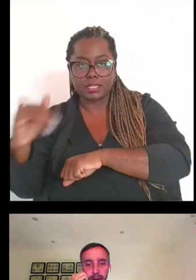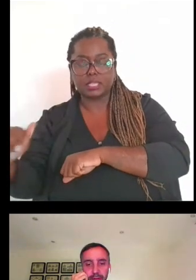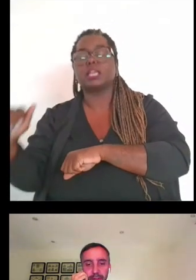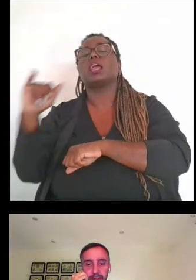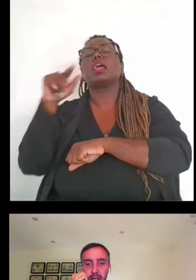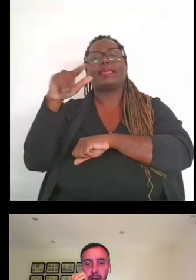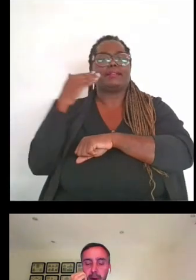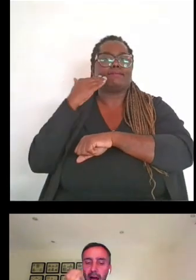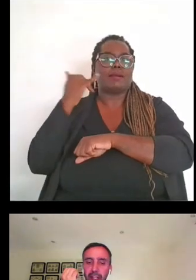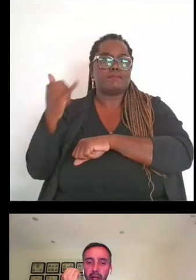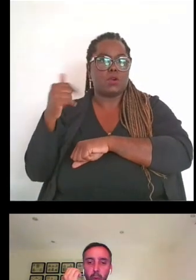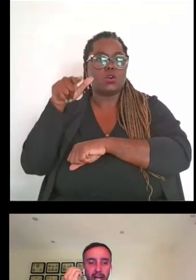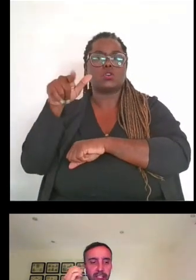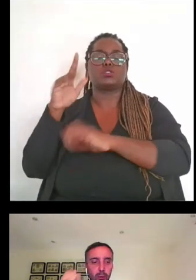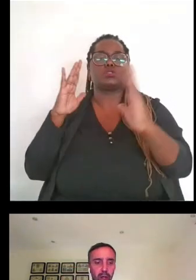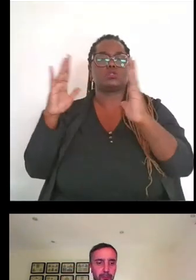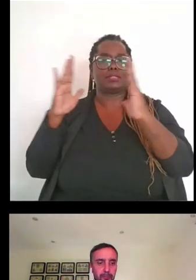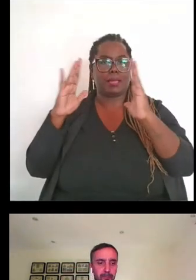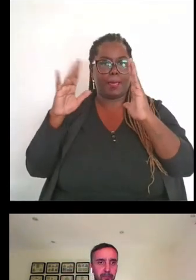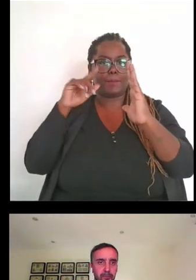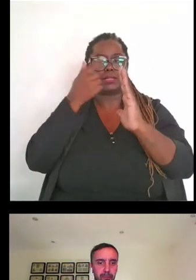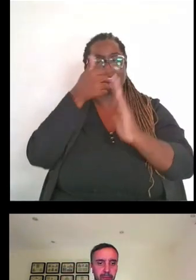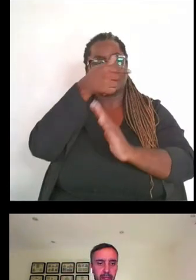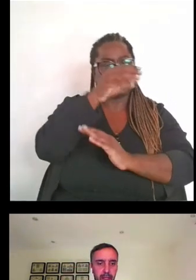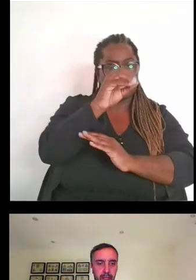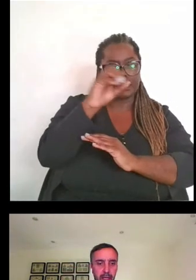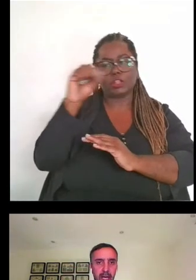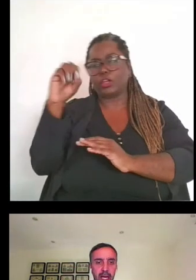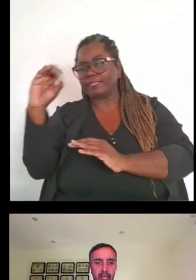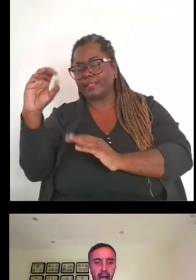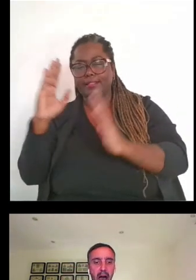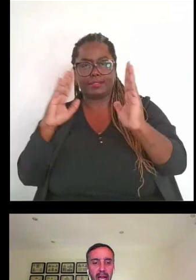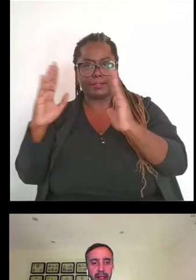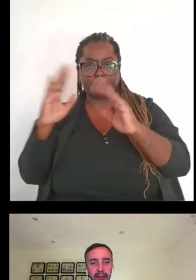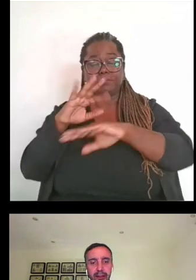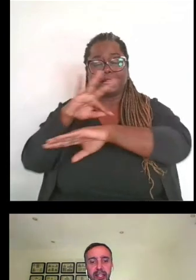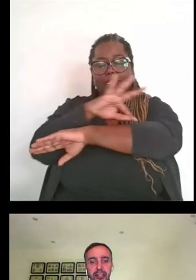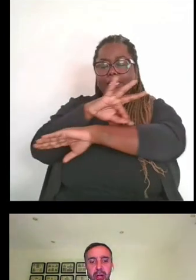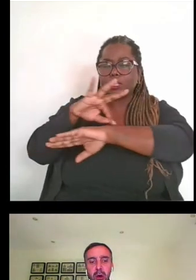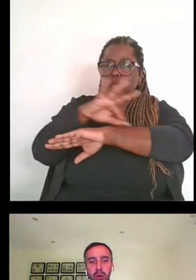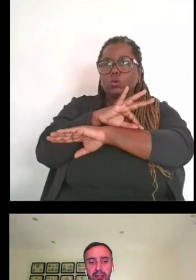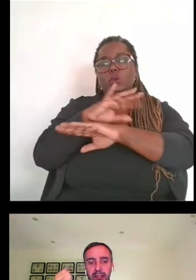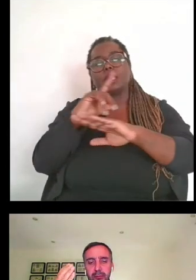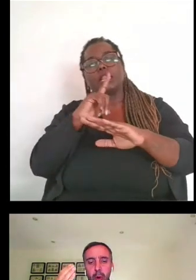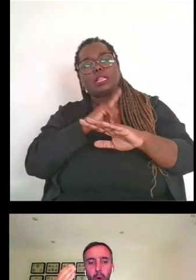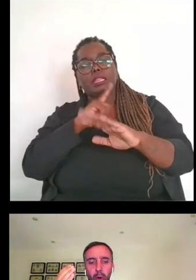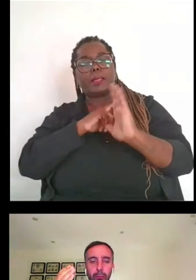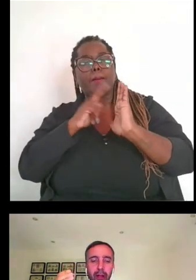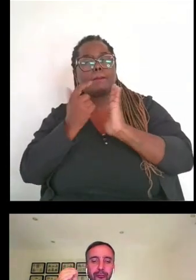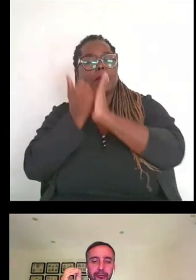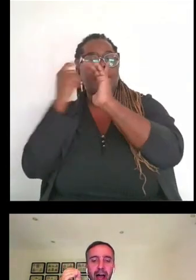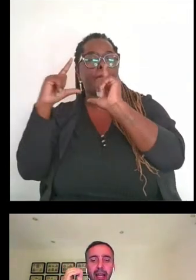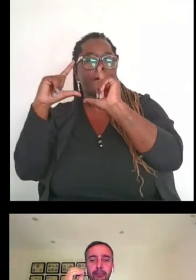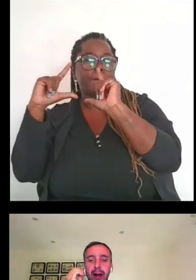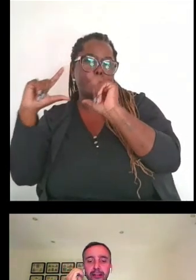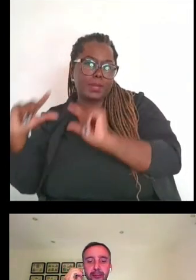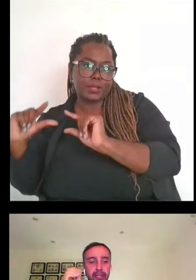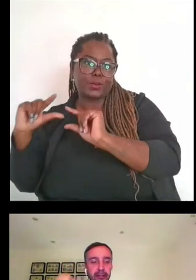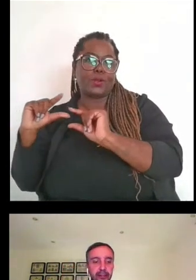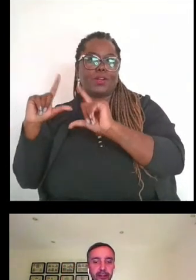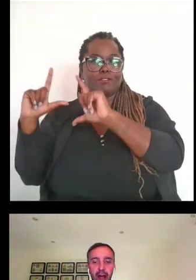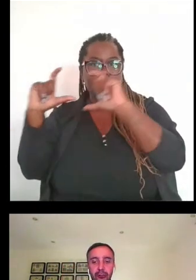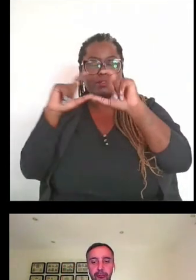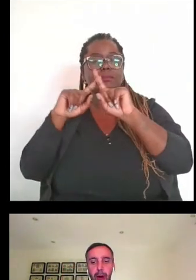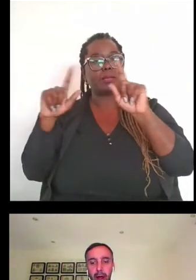role in his photographs but a Whiting one the island is littered with small but fine